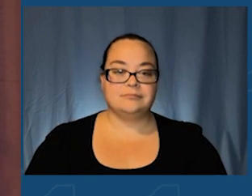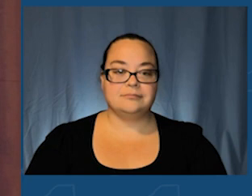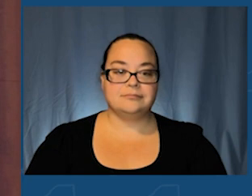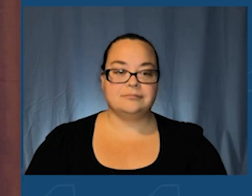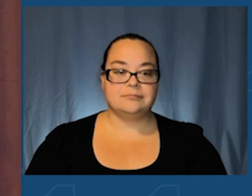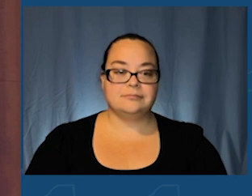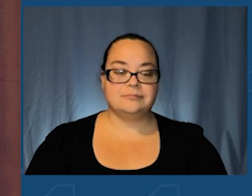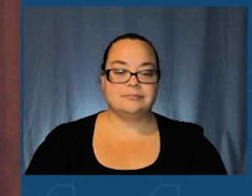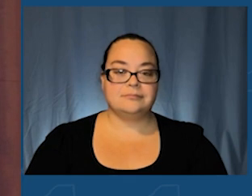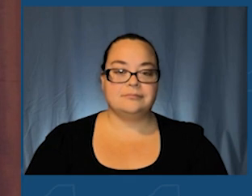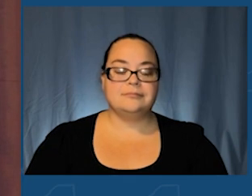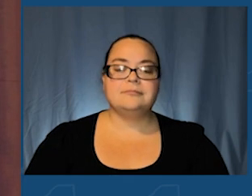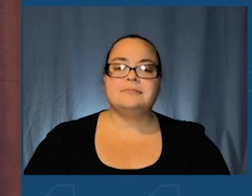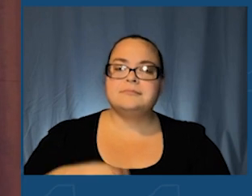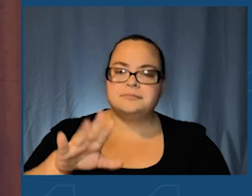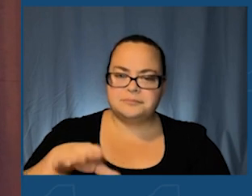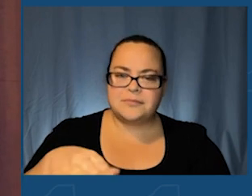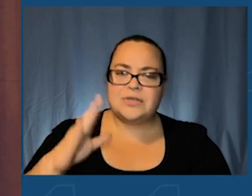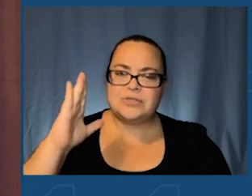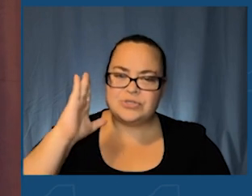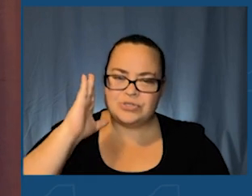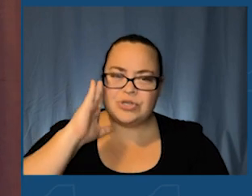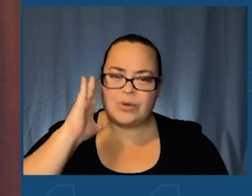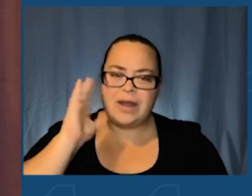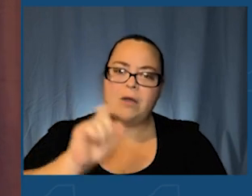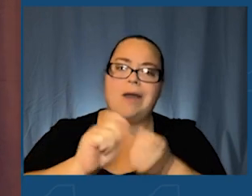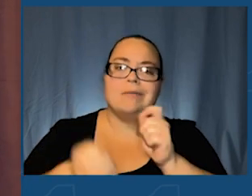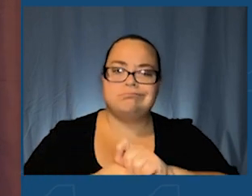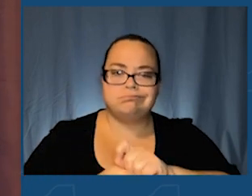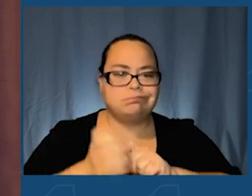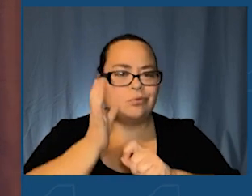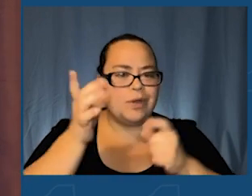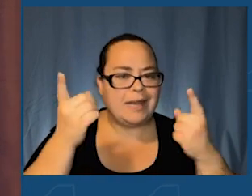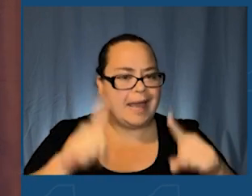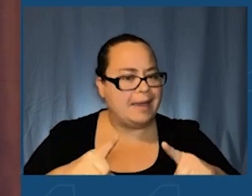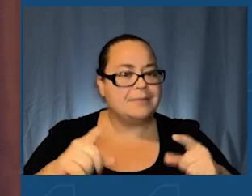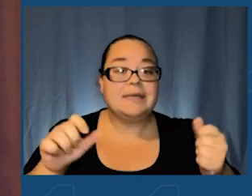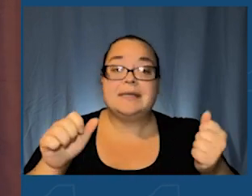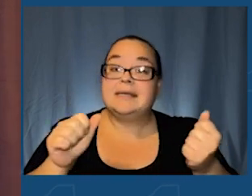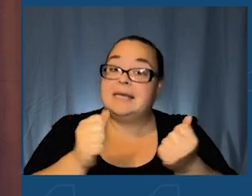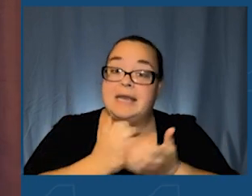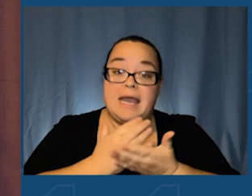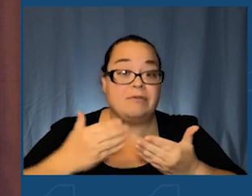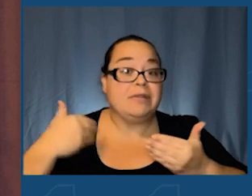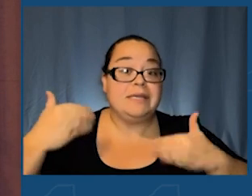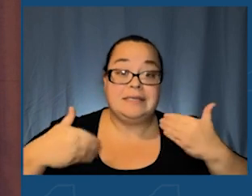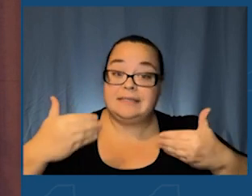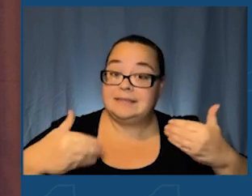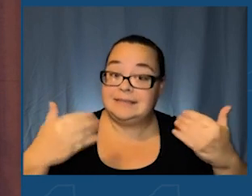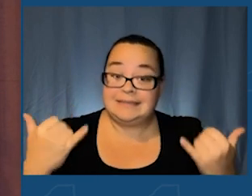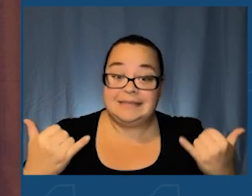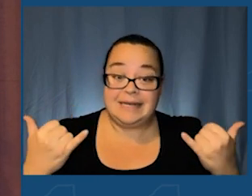So we know there's going to be backlash, I can tell you right now, on everything we're doing here today. This is New York, right?